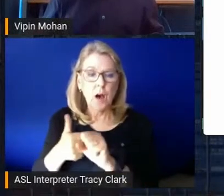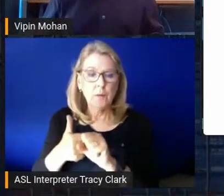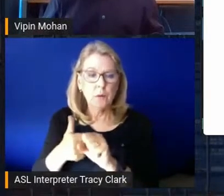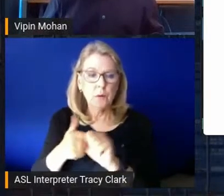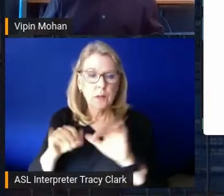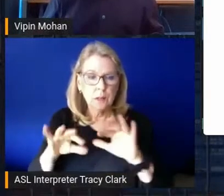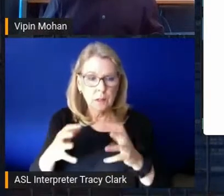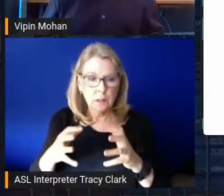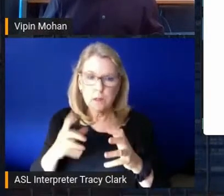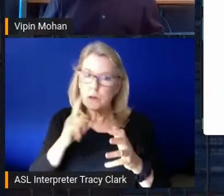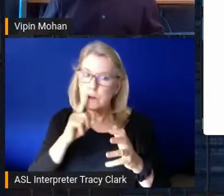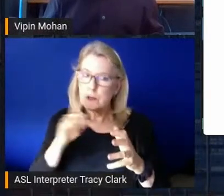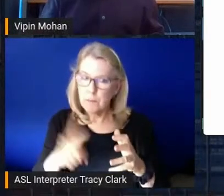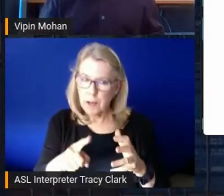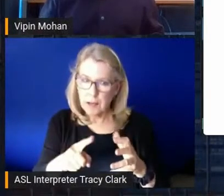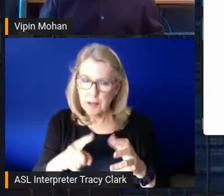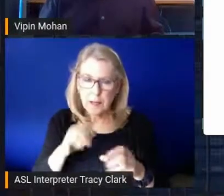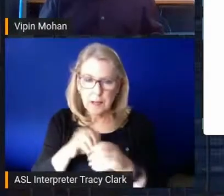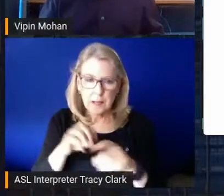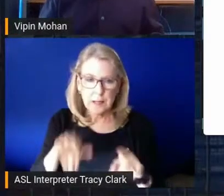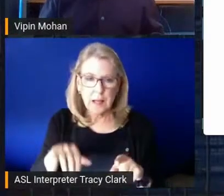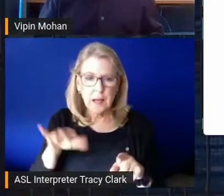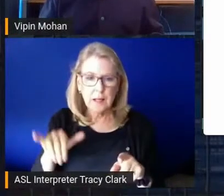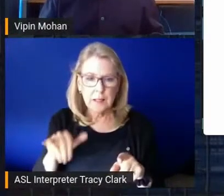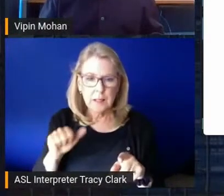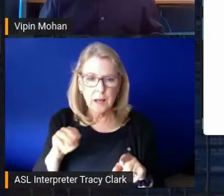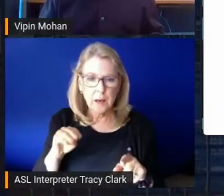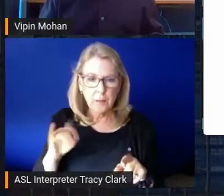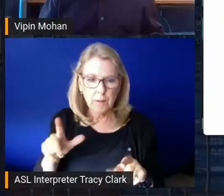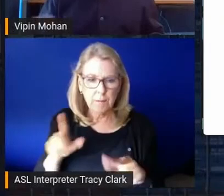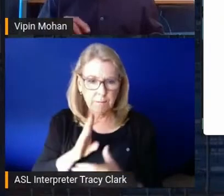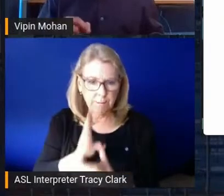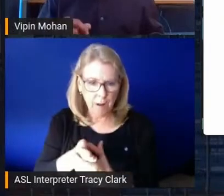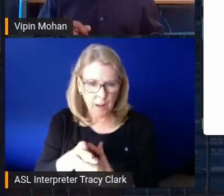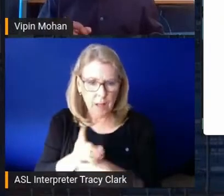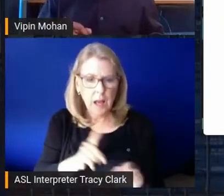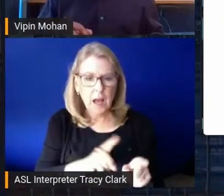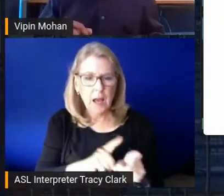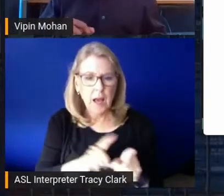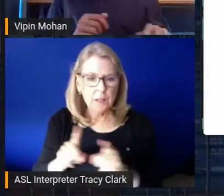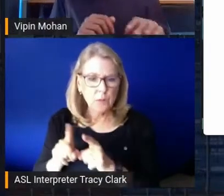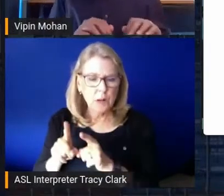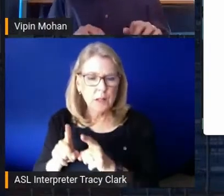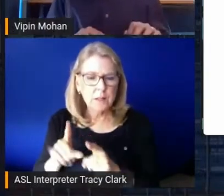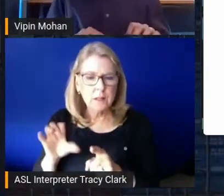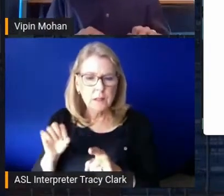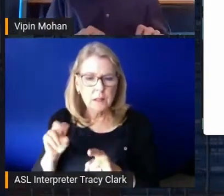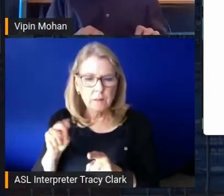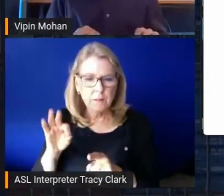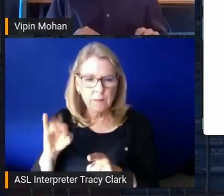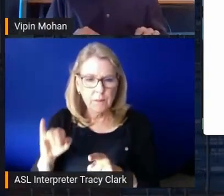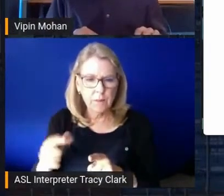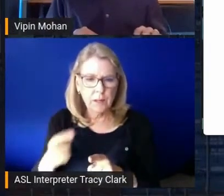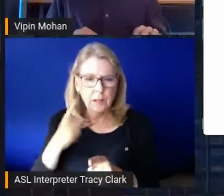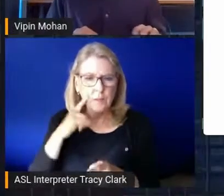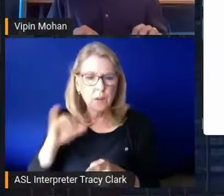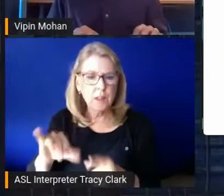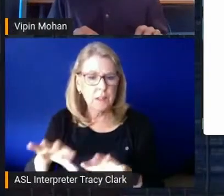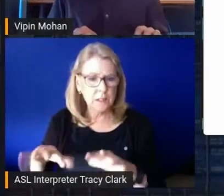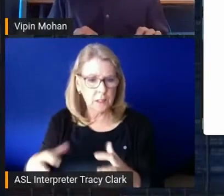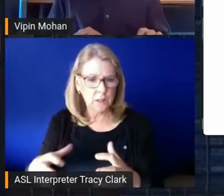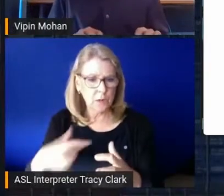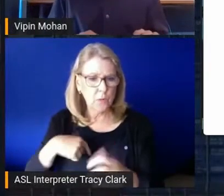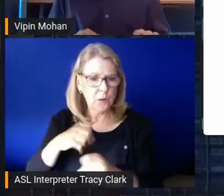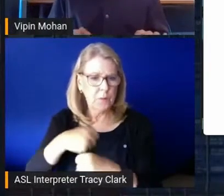in this edited YAML file, as well as the kubeconfig to this particular cluster that we created in the step previous.